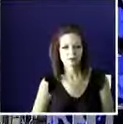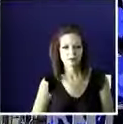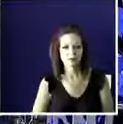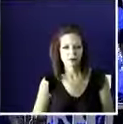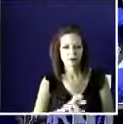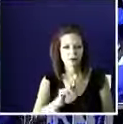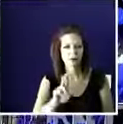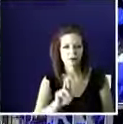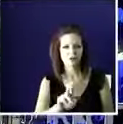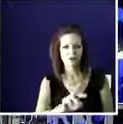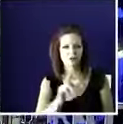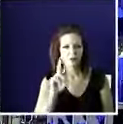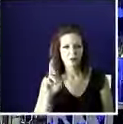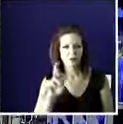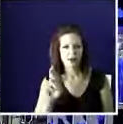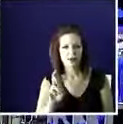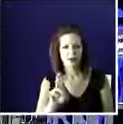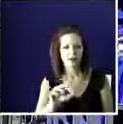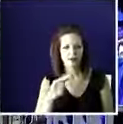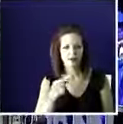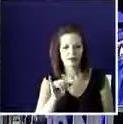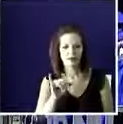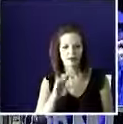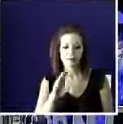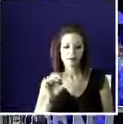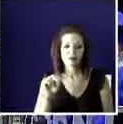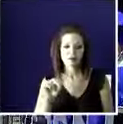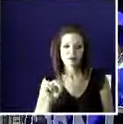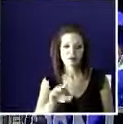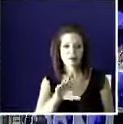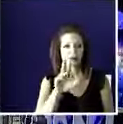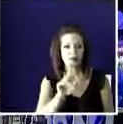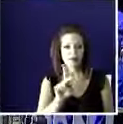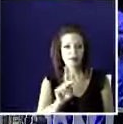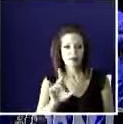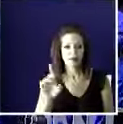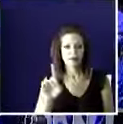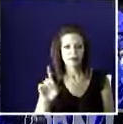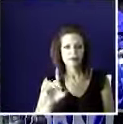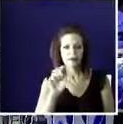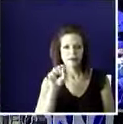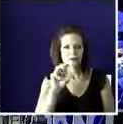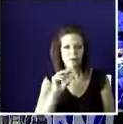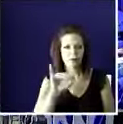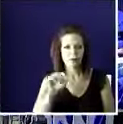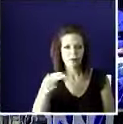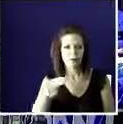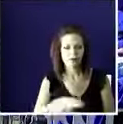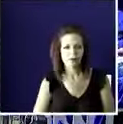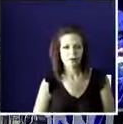Regis Riley Gibbons. Kayla Danielle Smith.